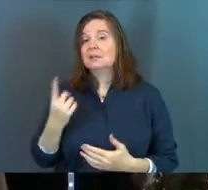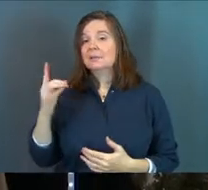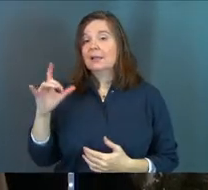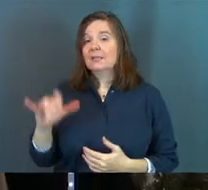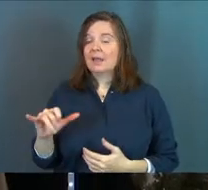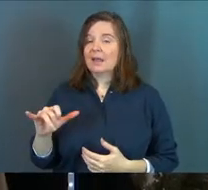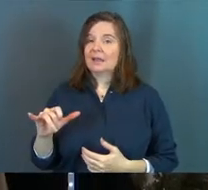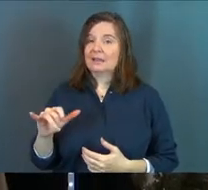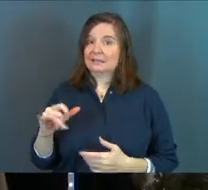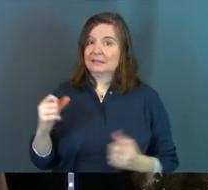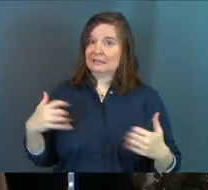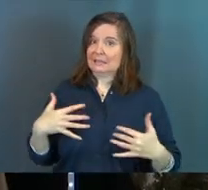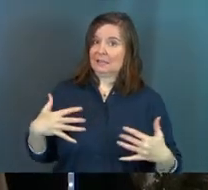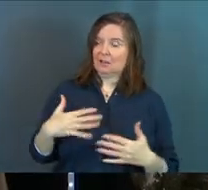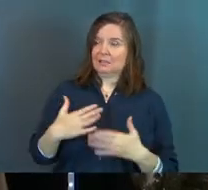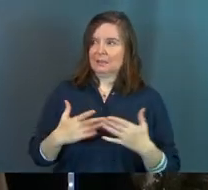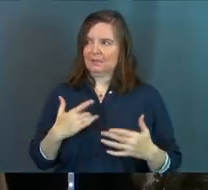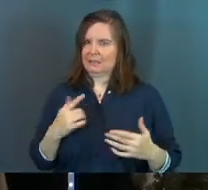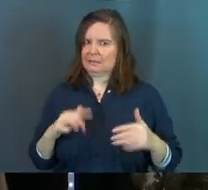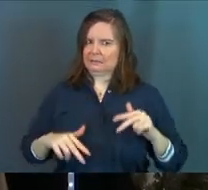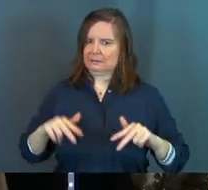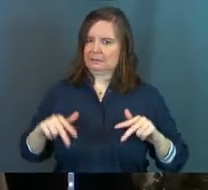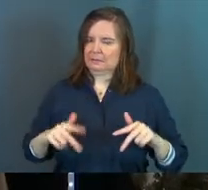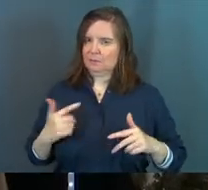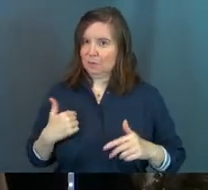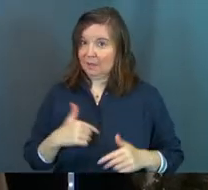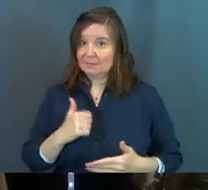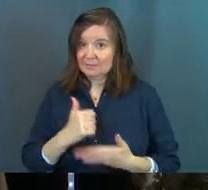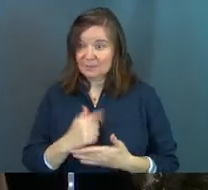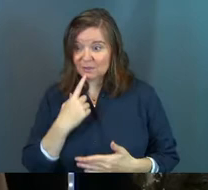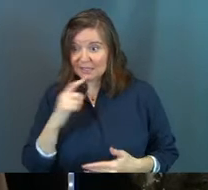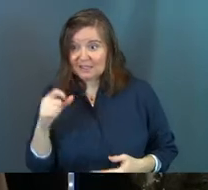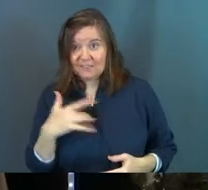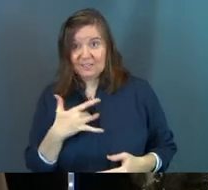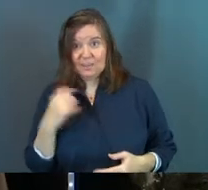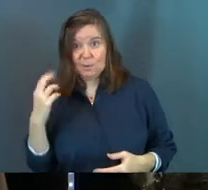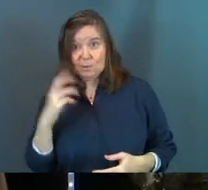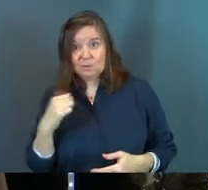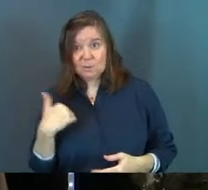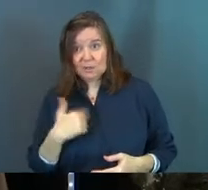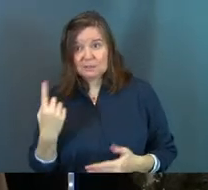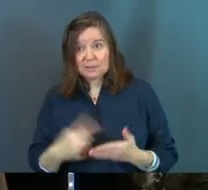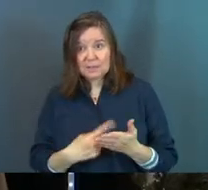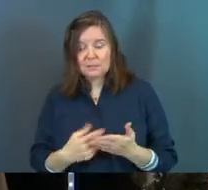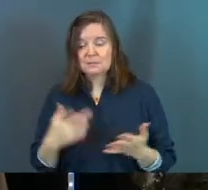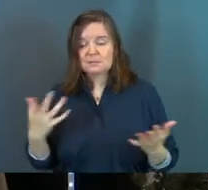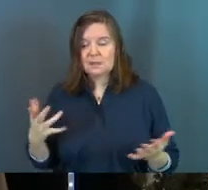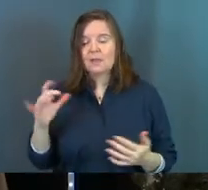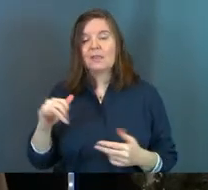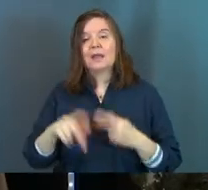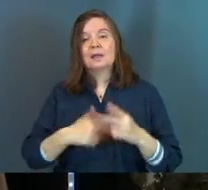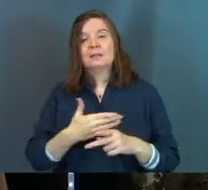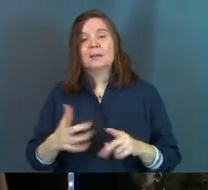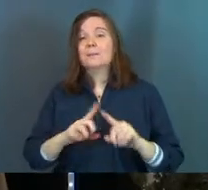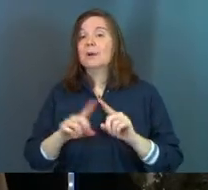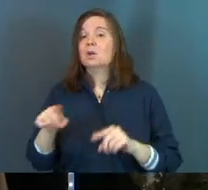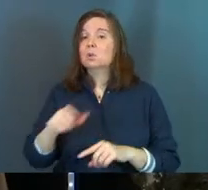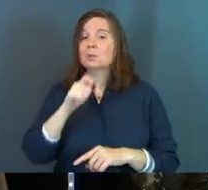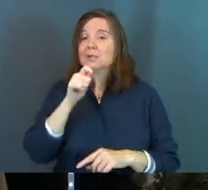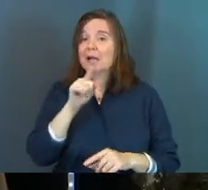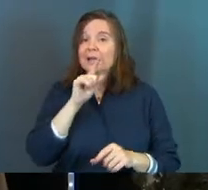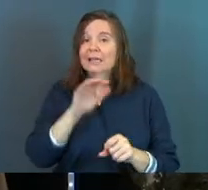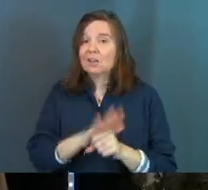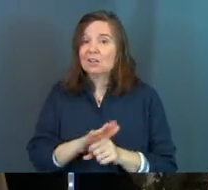sometimes that's scary, and sometimes it feels weird to us. Amen? You can say, yeah, it feels weird to us sometimes. That kind of stuff. But you are